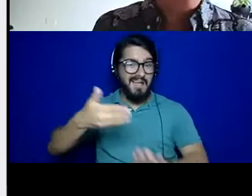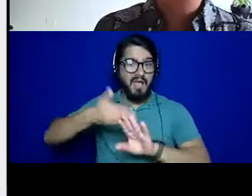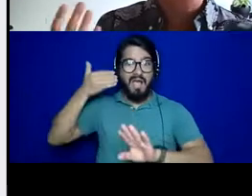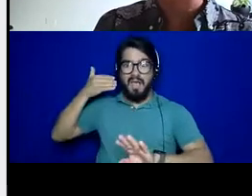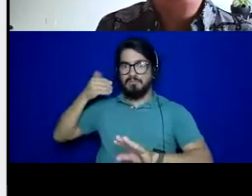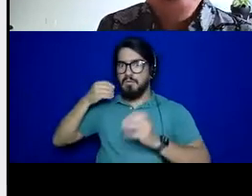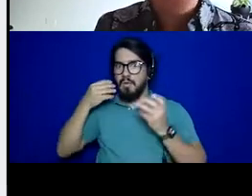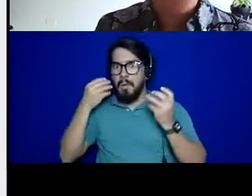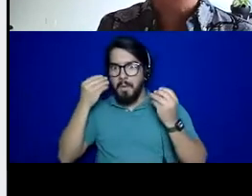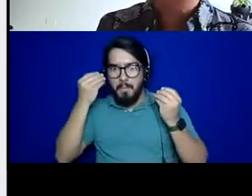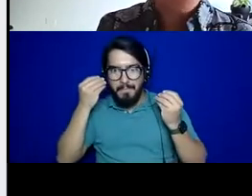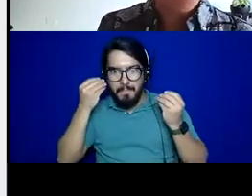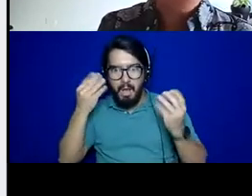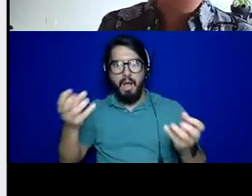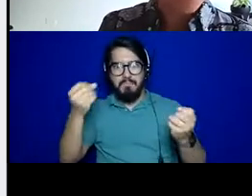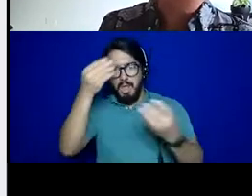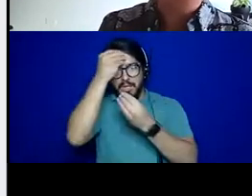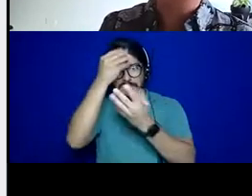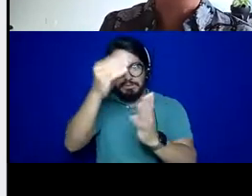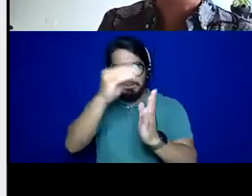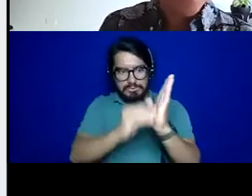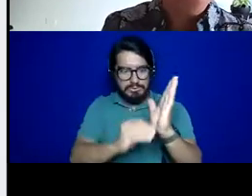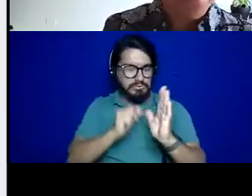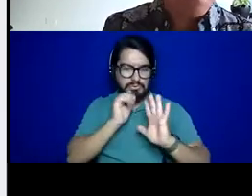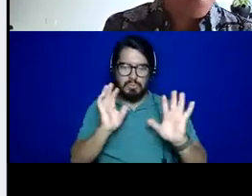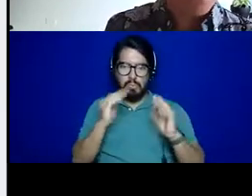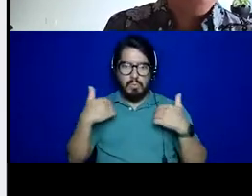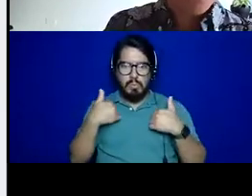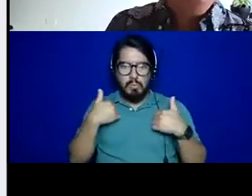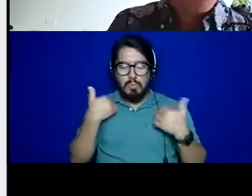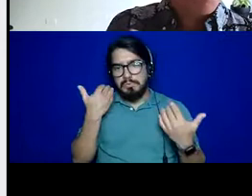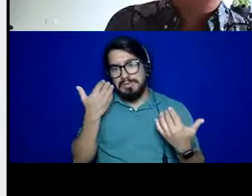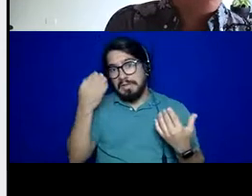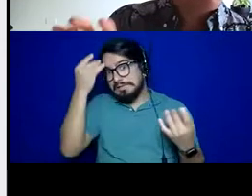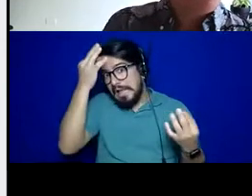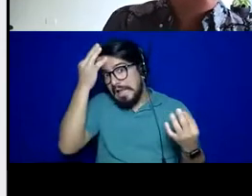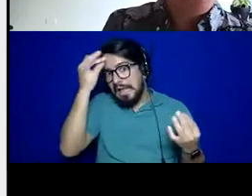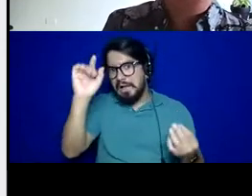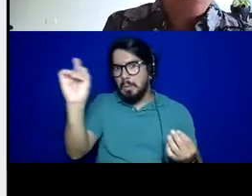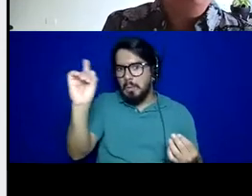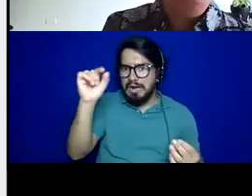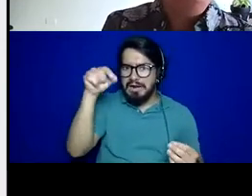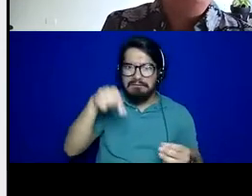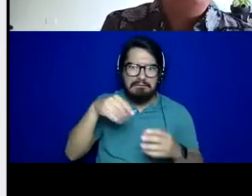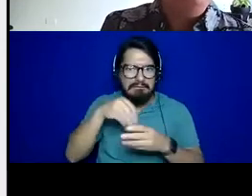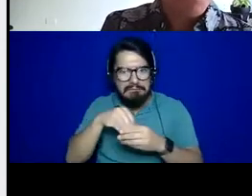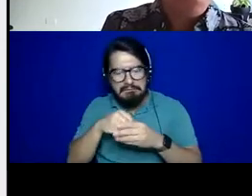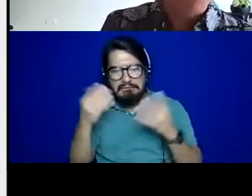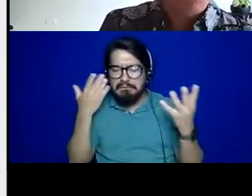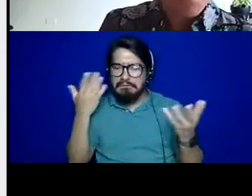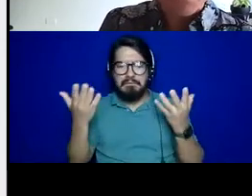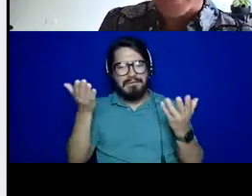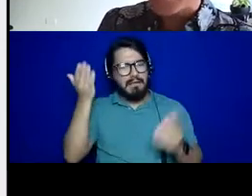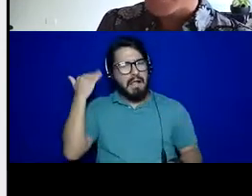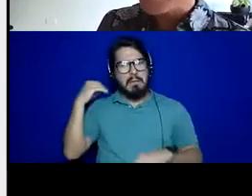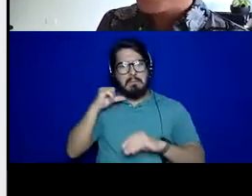like apps didn't always work this way on our devices, so we didn't always have to think about, oh, where might this information be stored around or